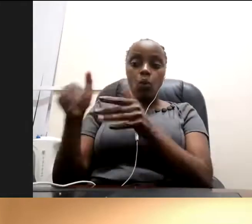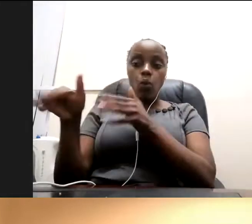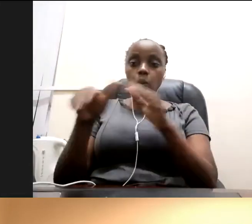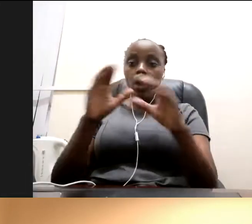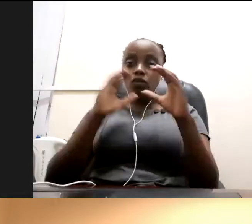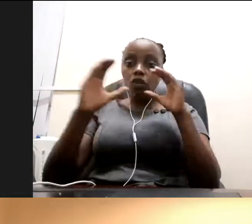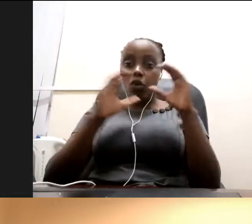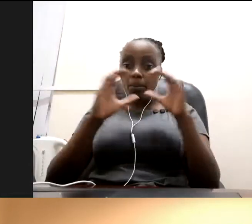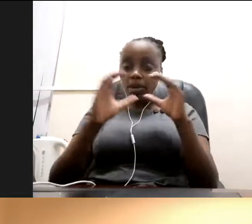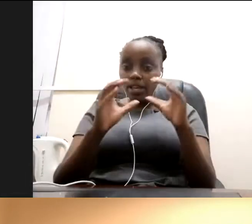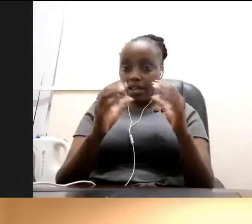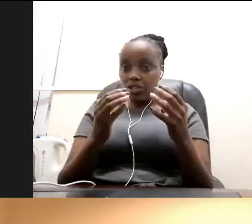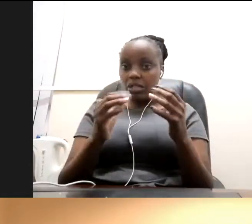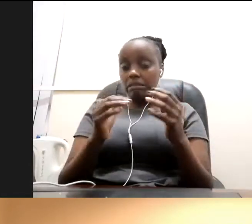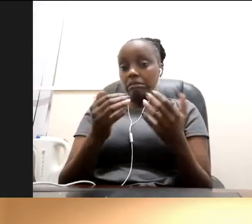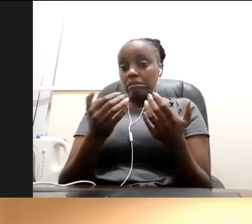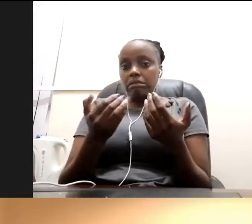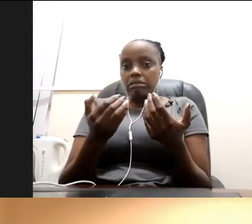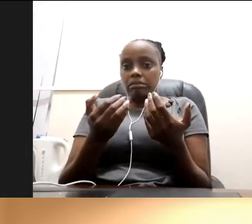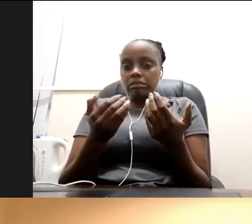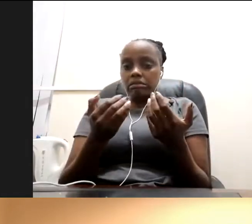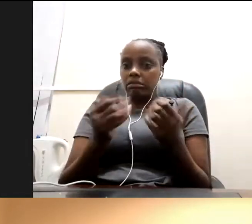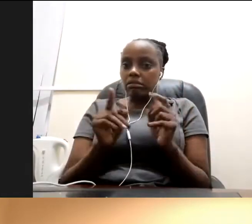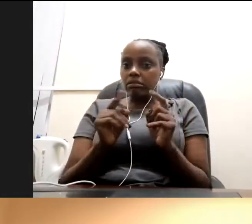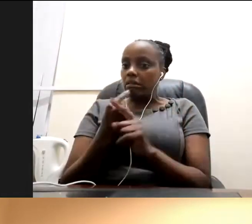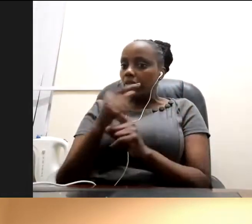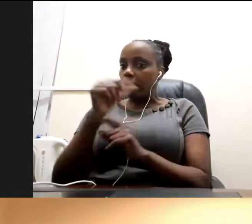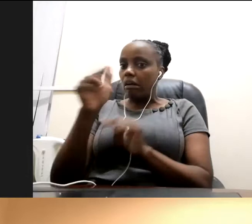respect distancing measures.